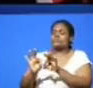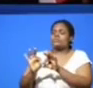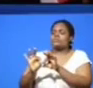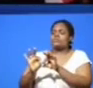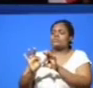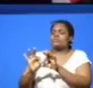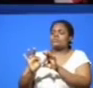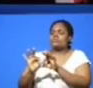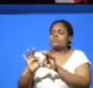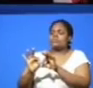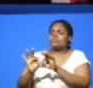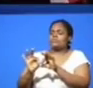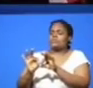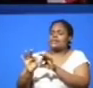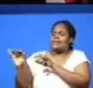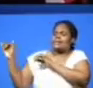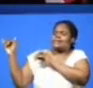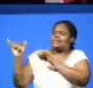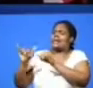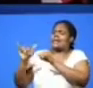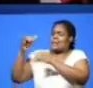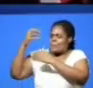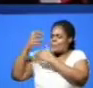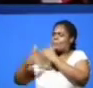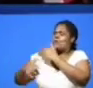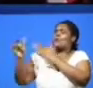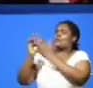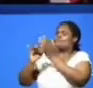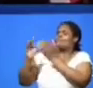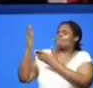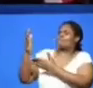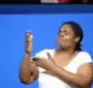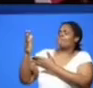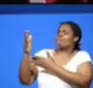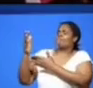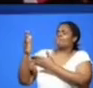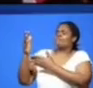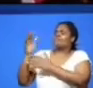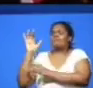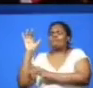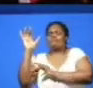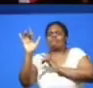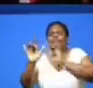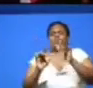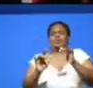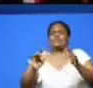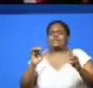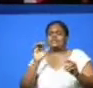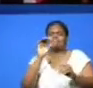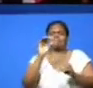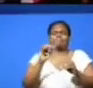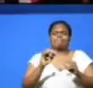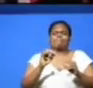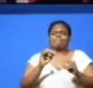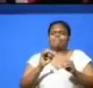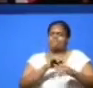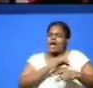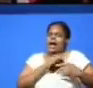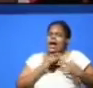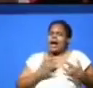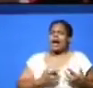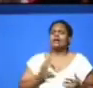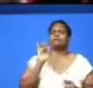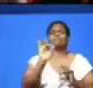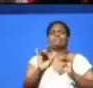Let the same blood be applied to every ear that will hear the word, to